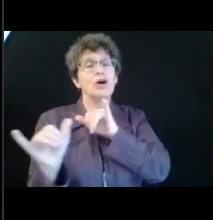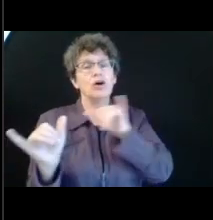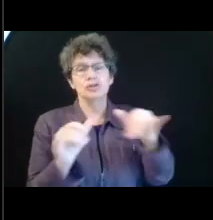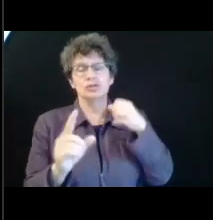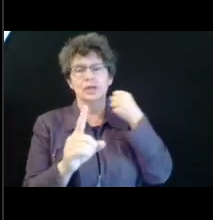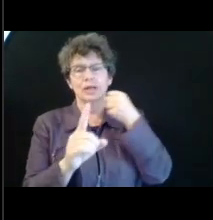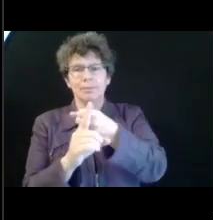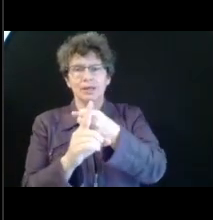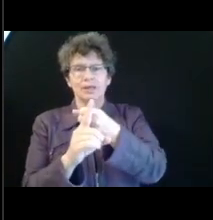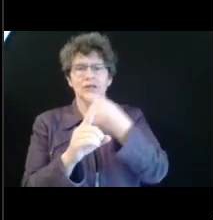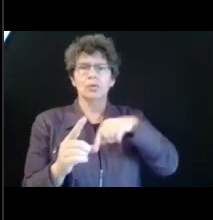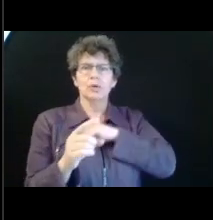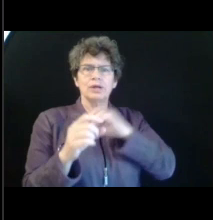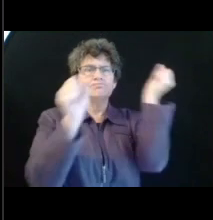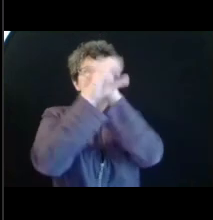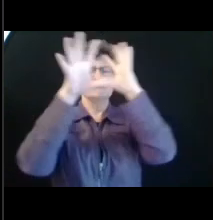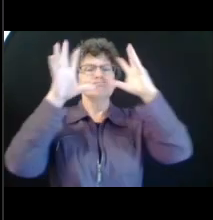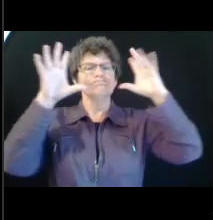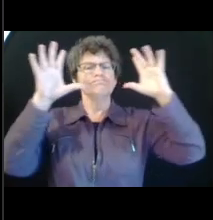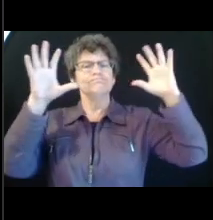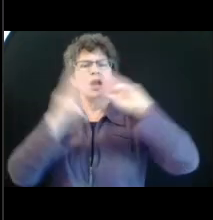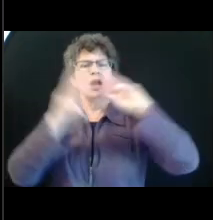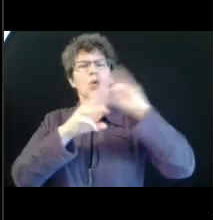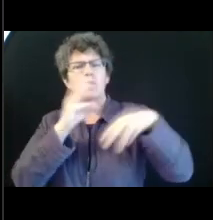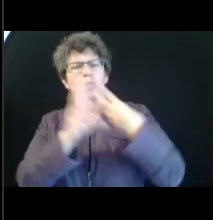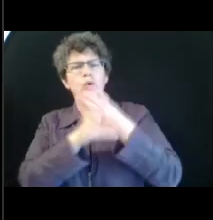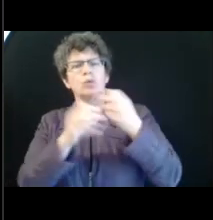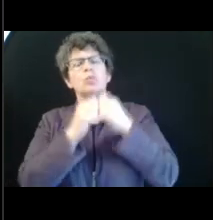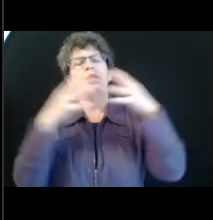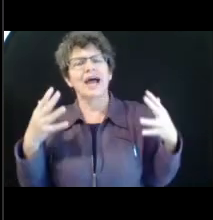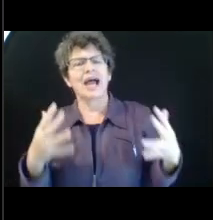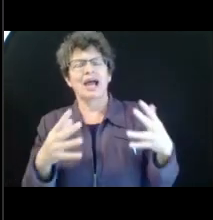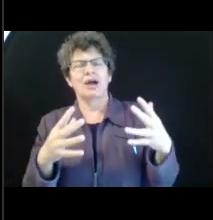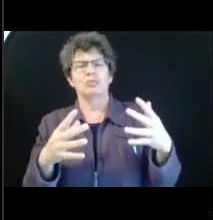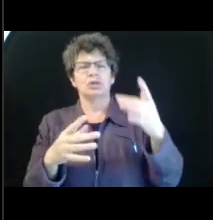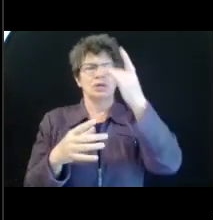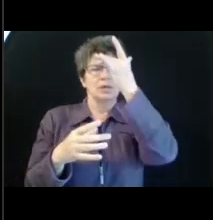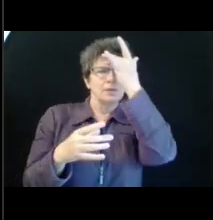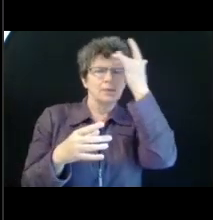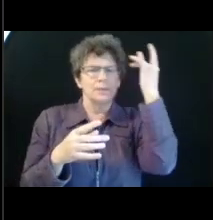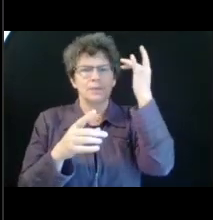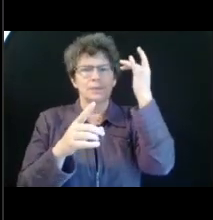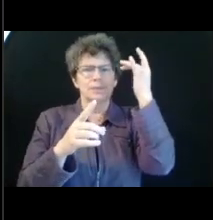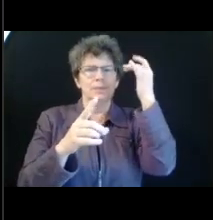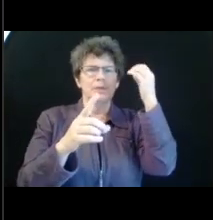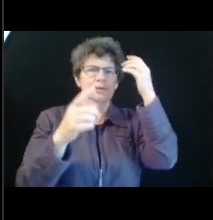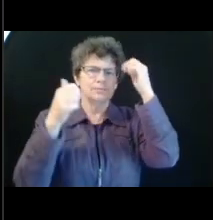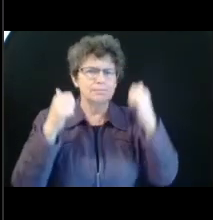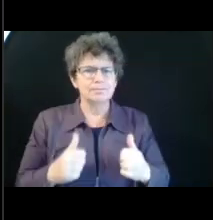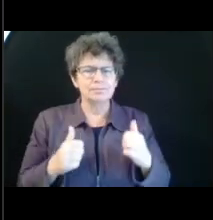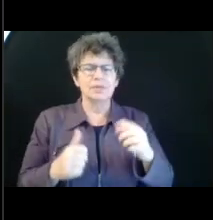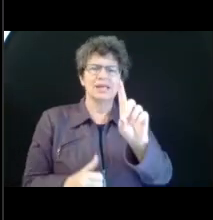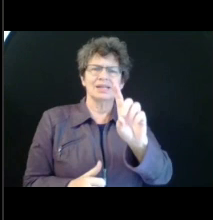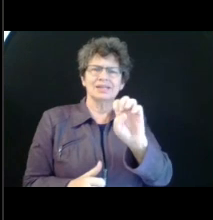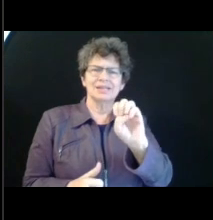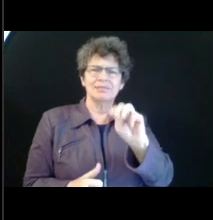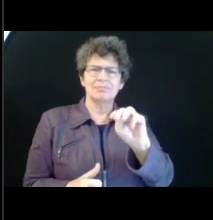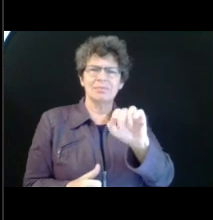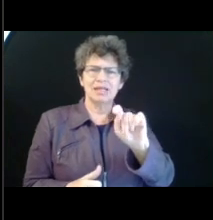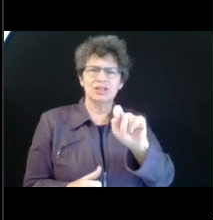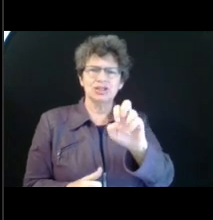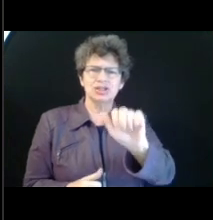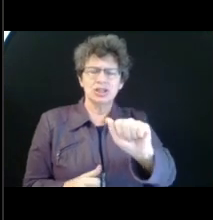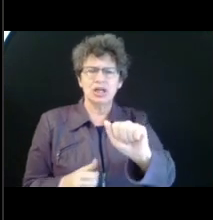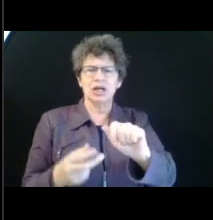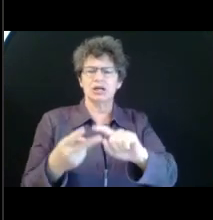other dementias. And that world begins with a province where people affected by dementia are acknowledged, supported, and